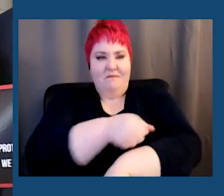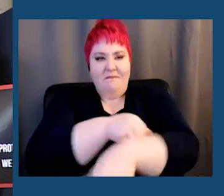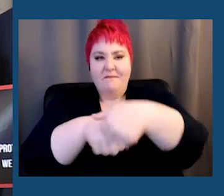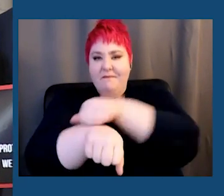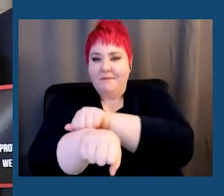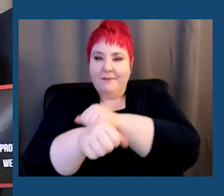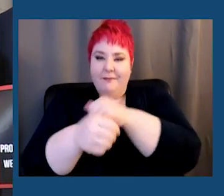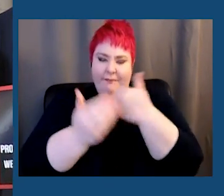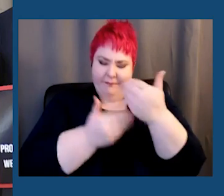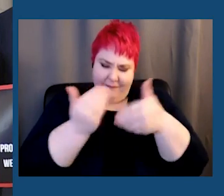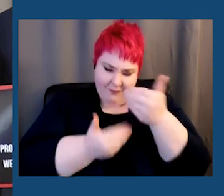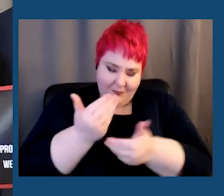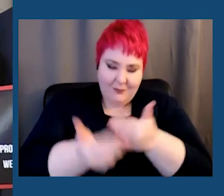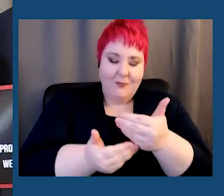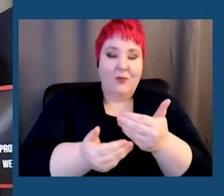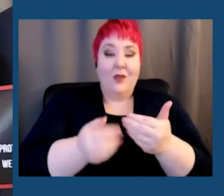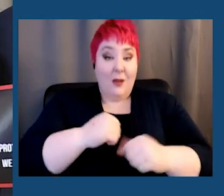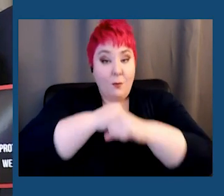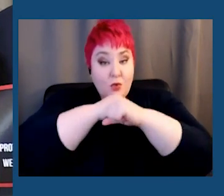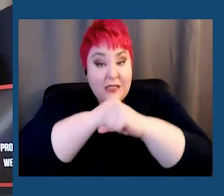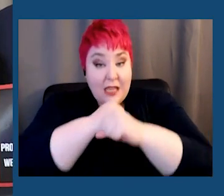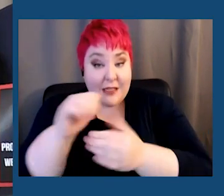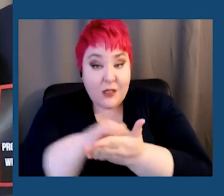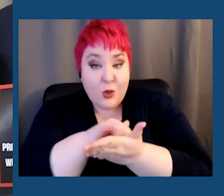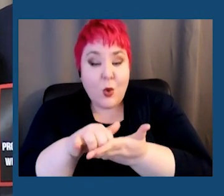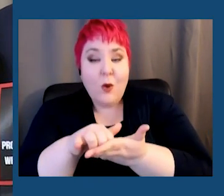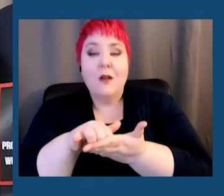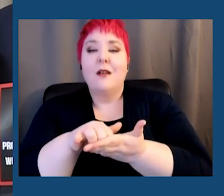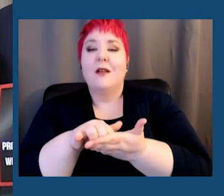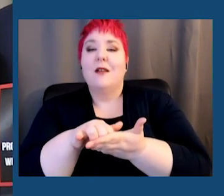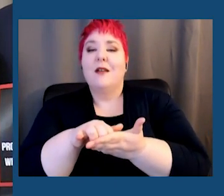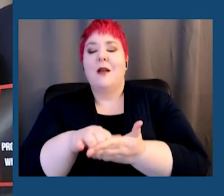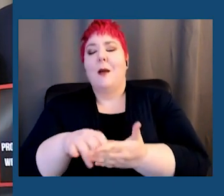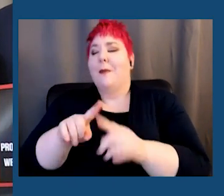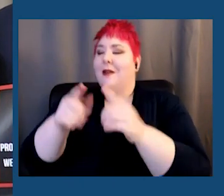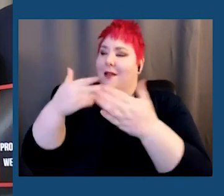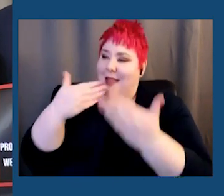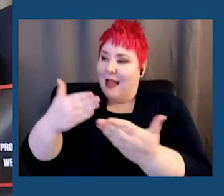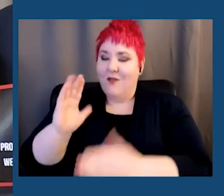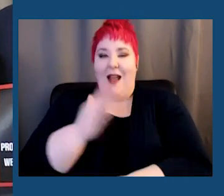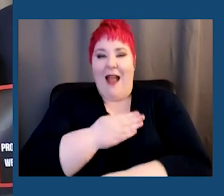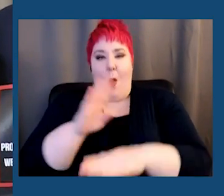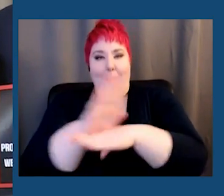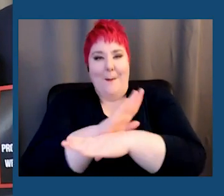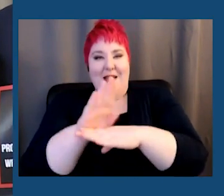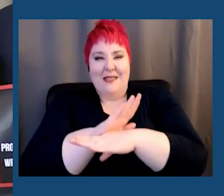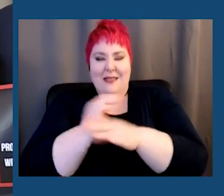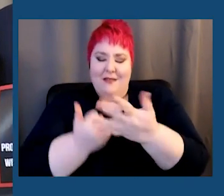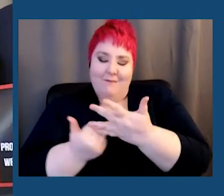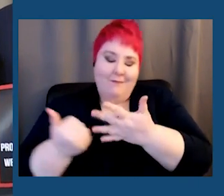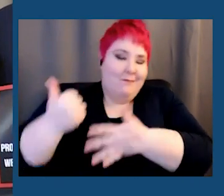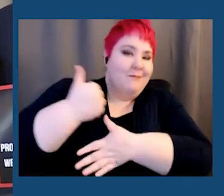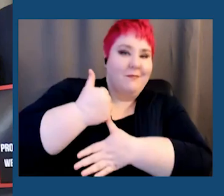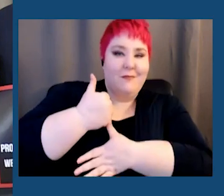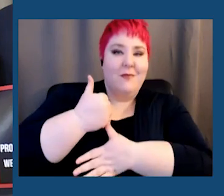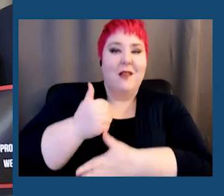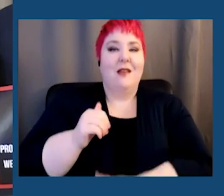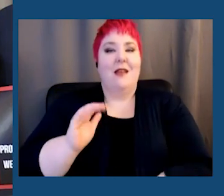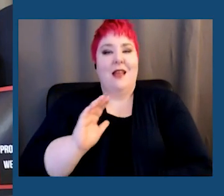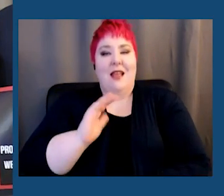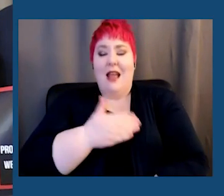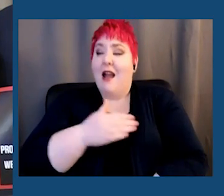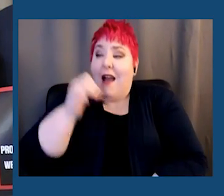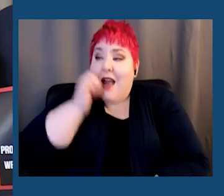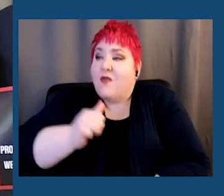protecting New Yorker, but also for putting our business first, for putting everyday New Yorkers first,